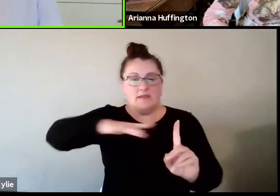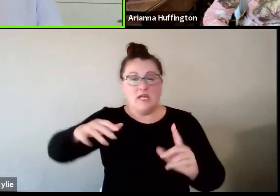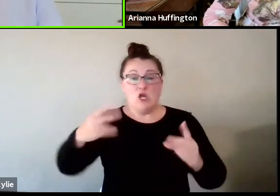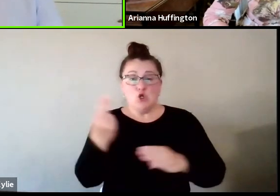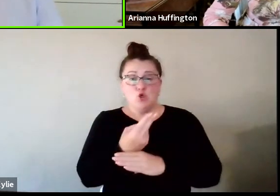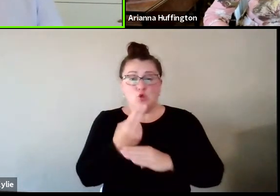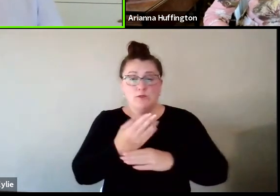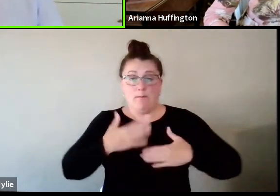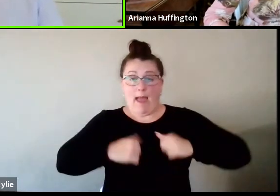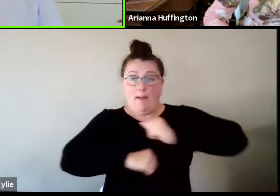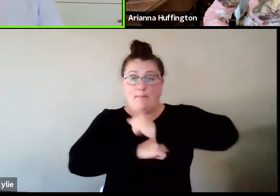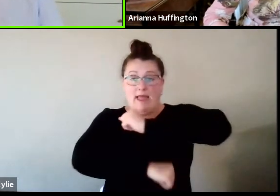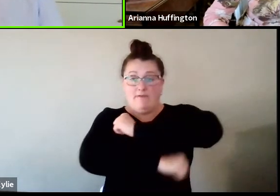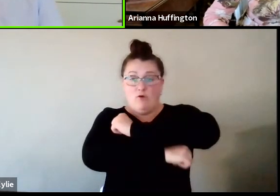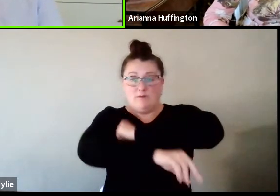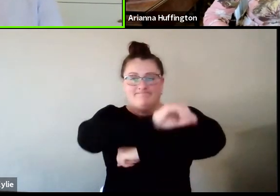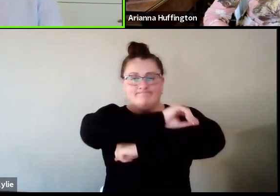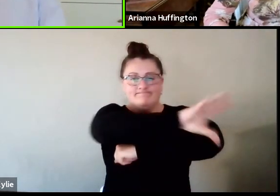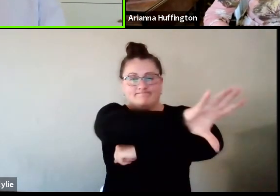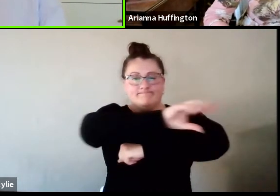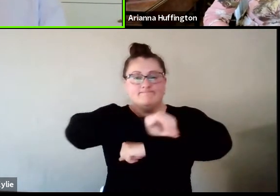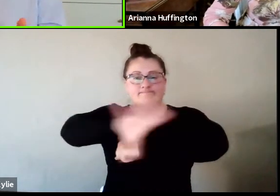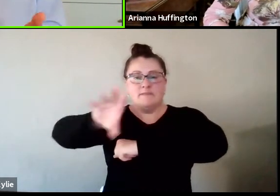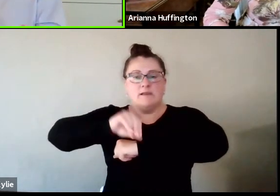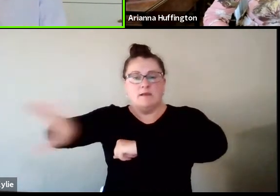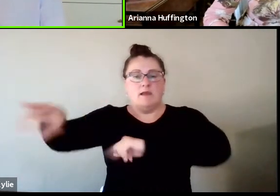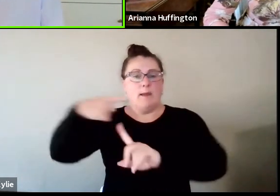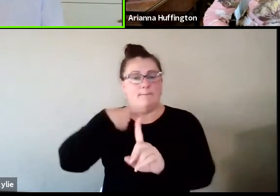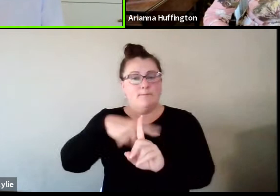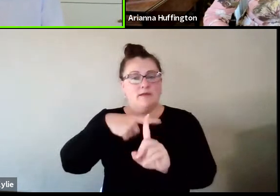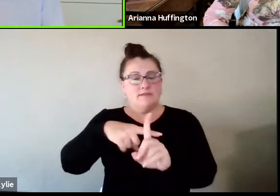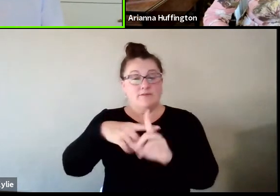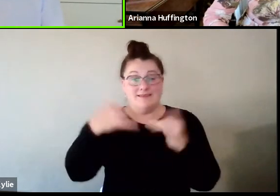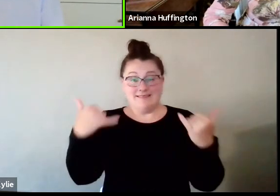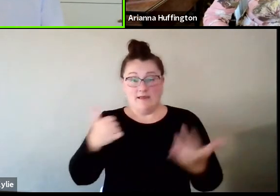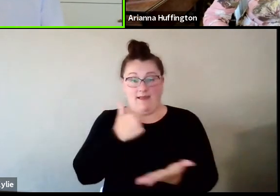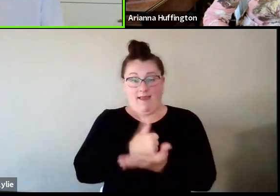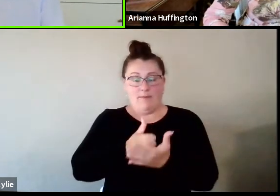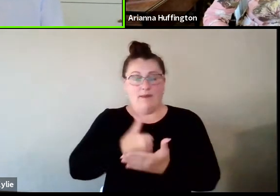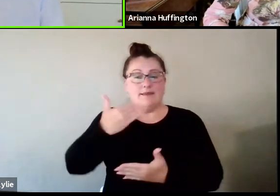have to make a positive difference in the world, which for me today is helping